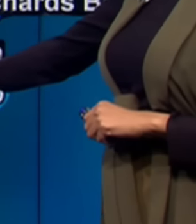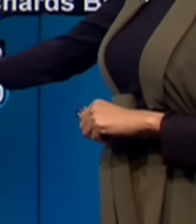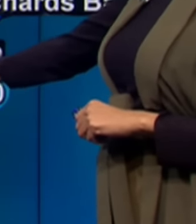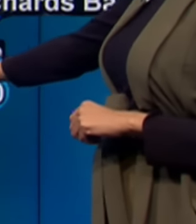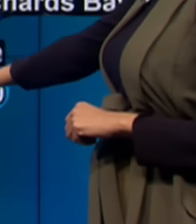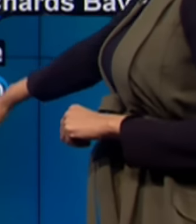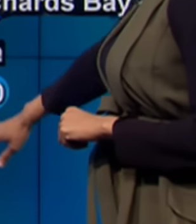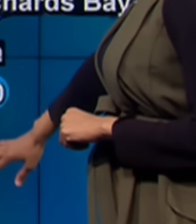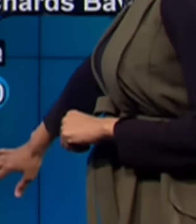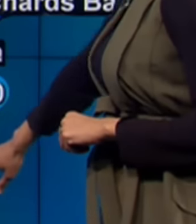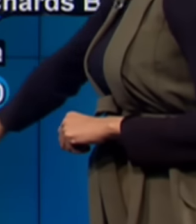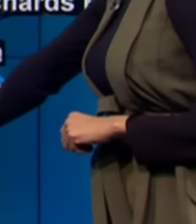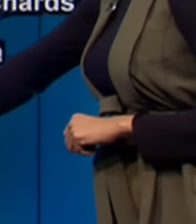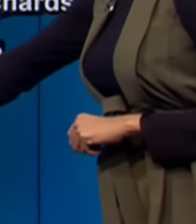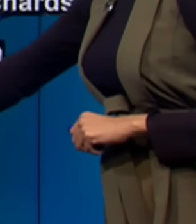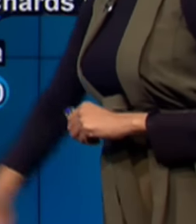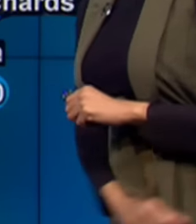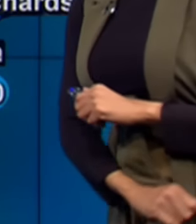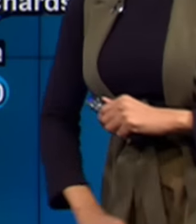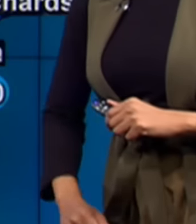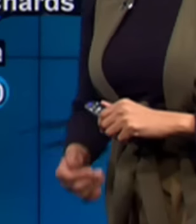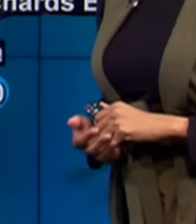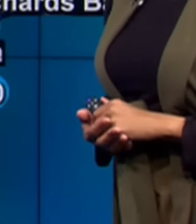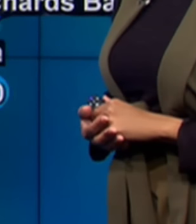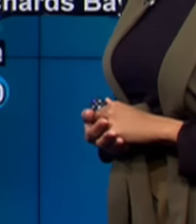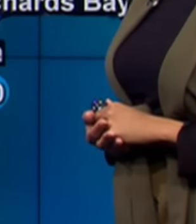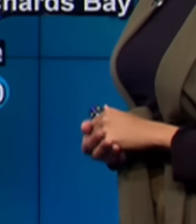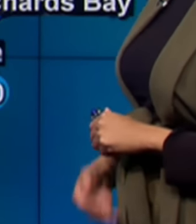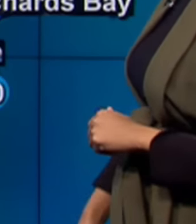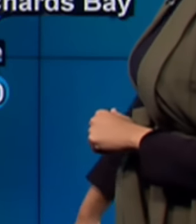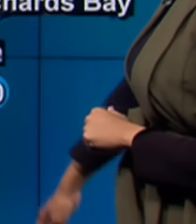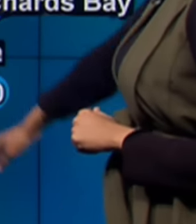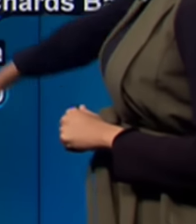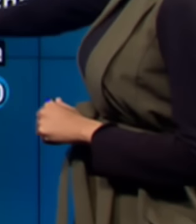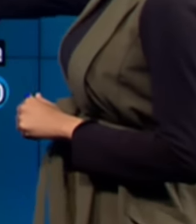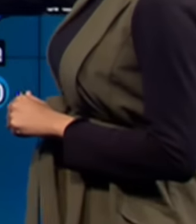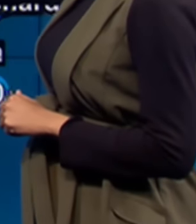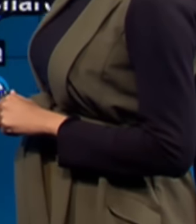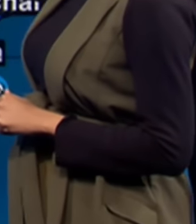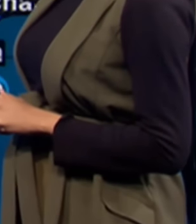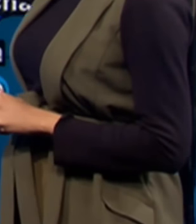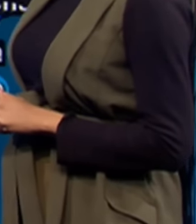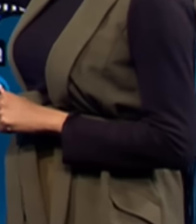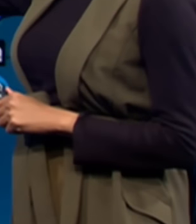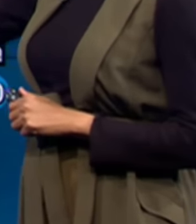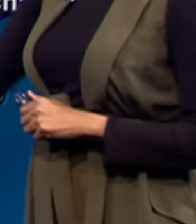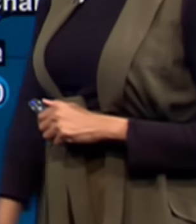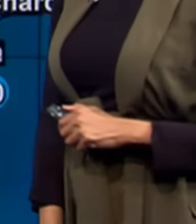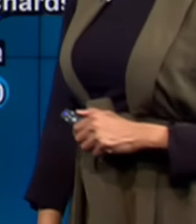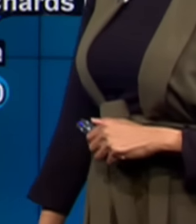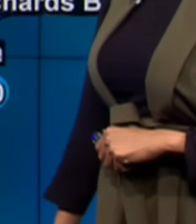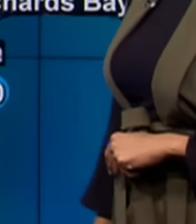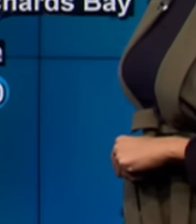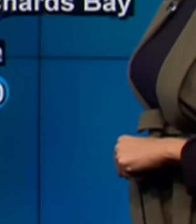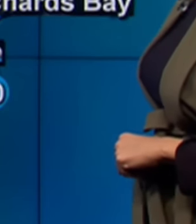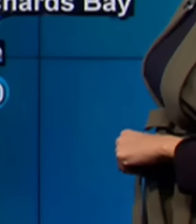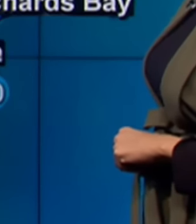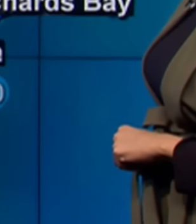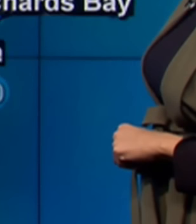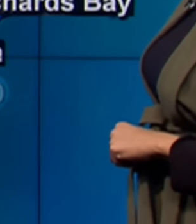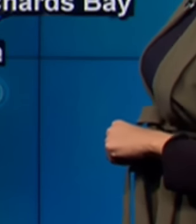semathana mo karolong ya Eastern Cape fa re lebelela gape mo karolong ya Eastern Cape go tla nna le pula me re lebelela mo bogare jonaga go tla nna le pula di percent